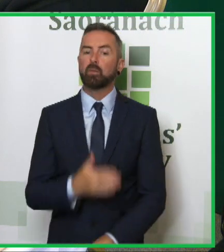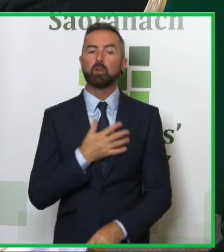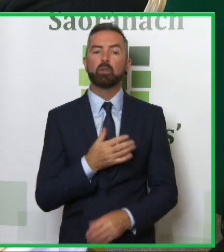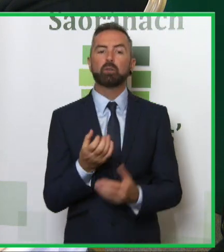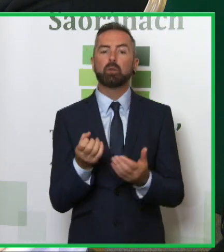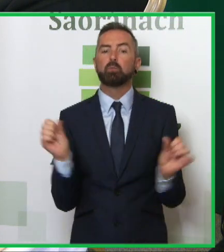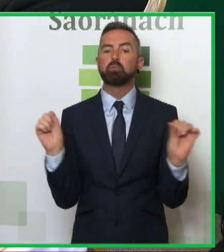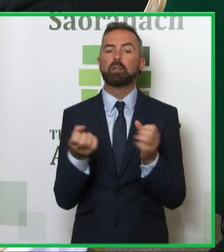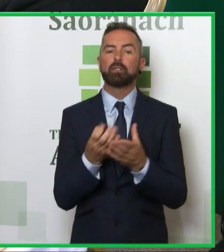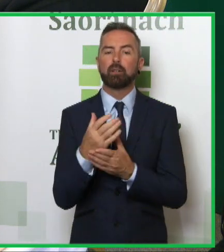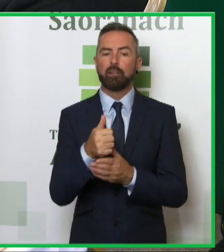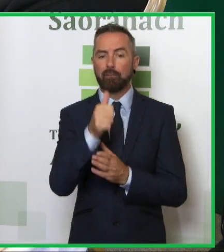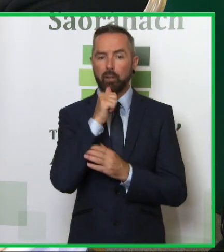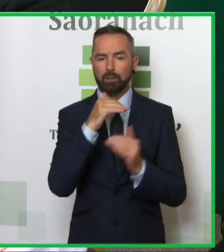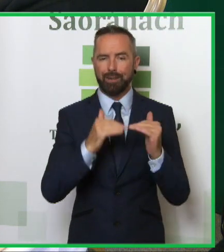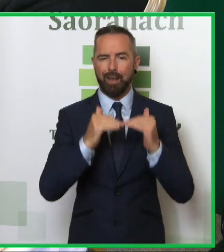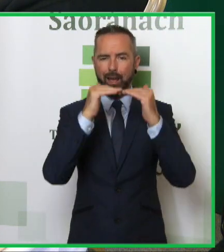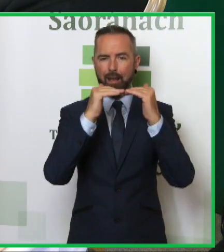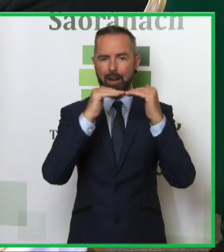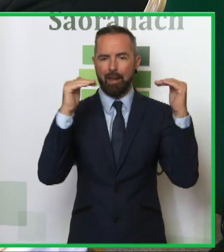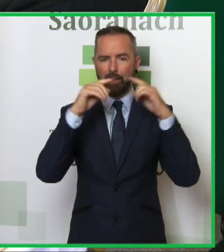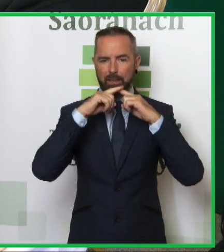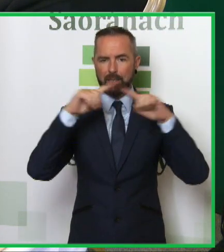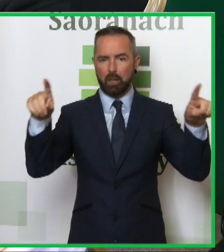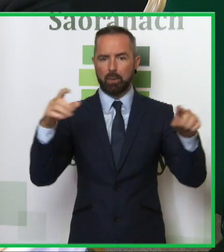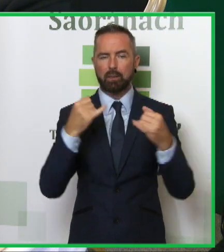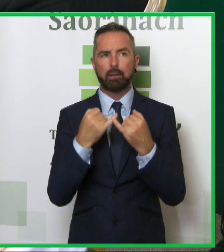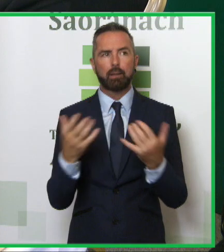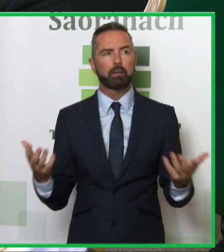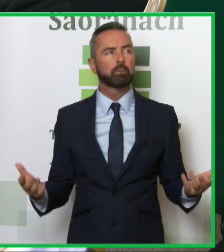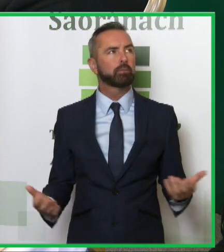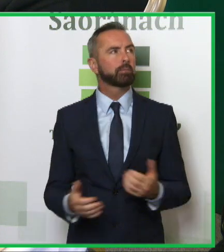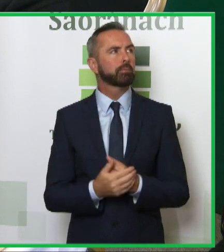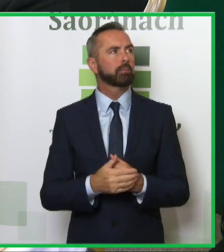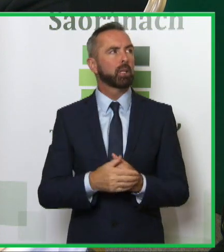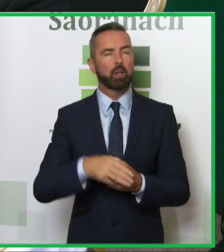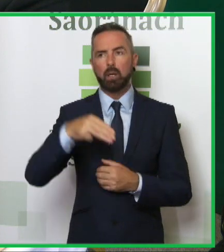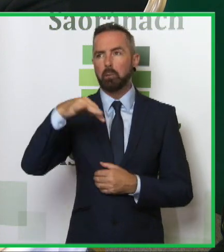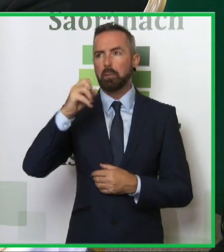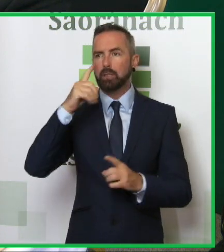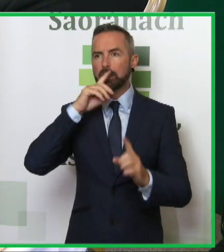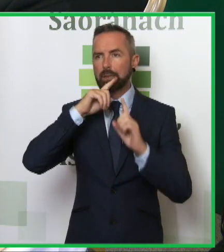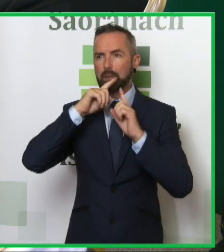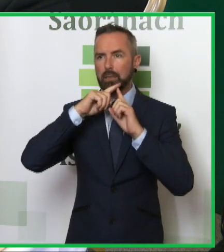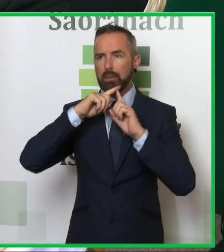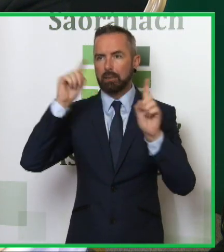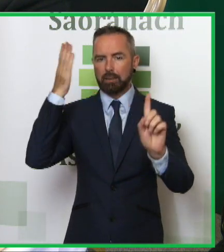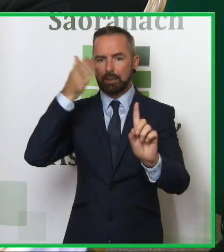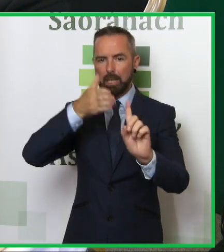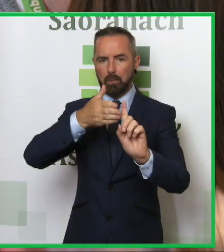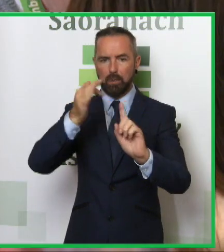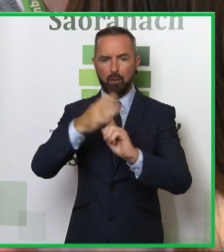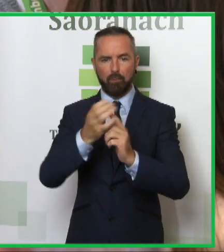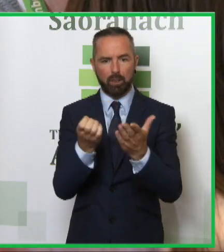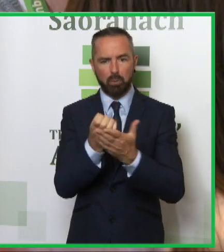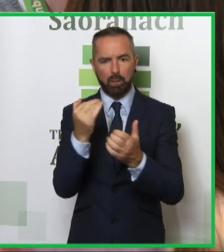the first one is a high-level statement about it's almost like a mission statement or a statement of expression